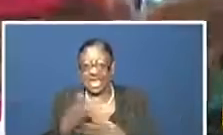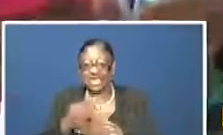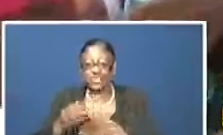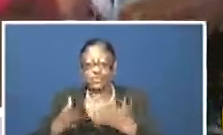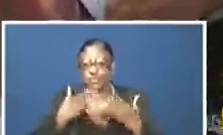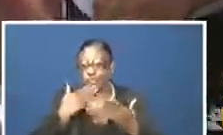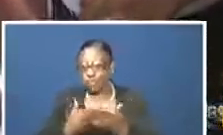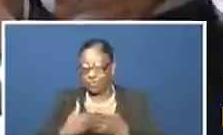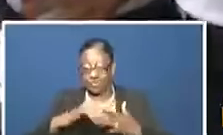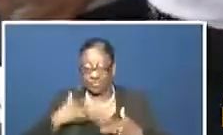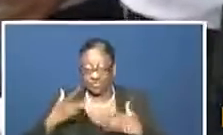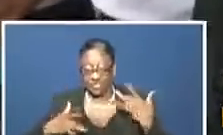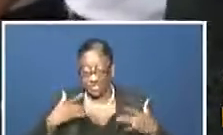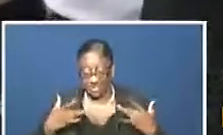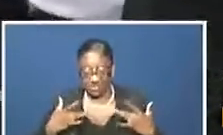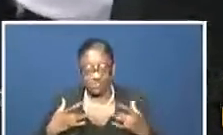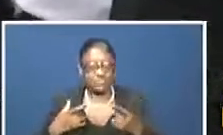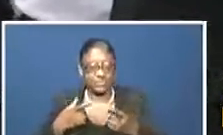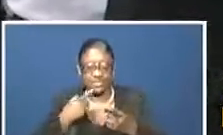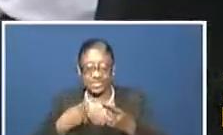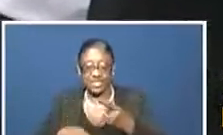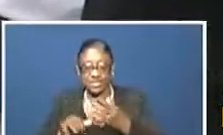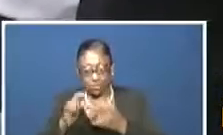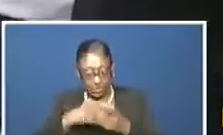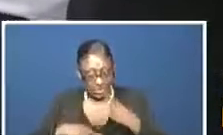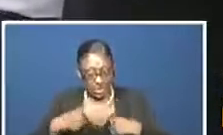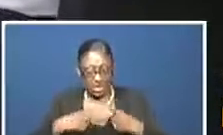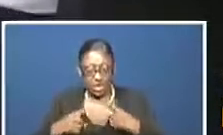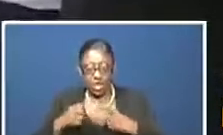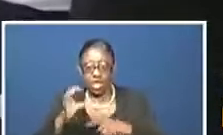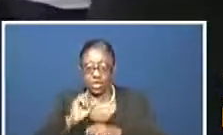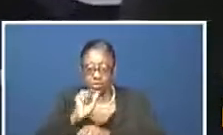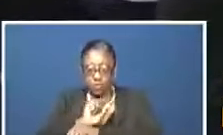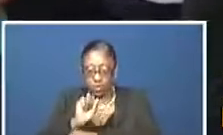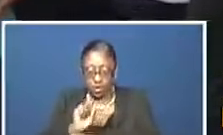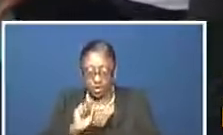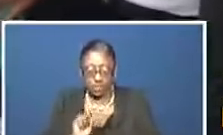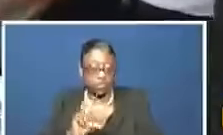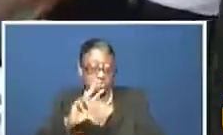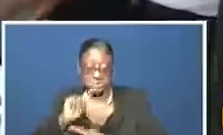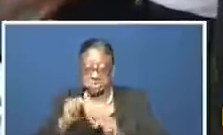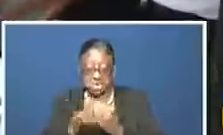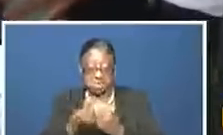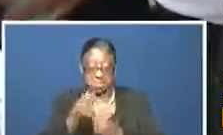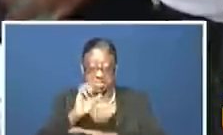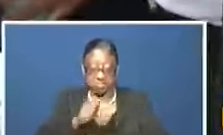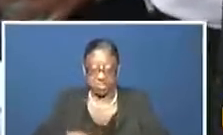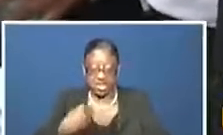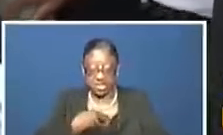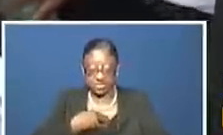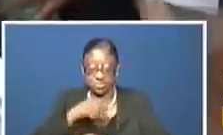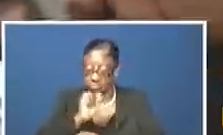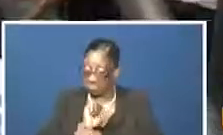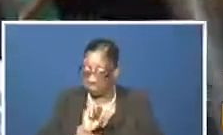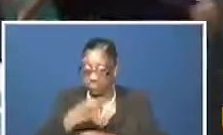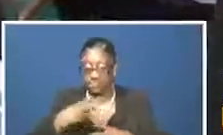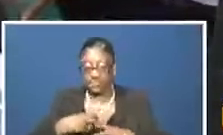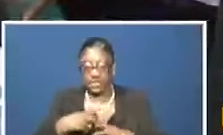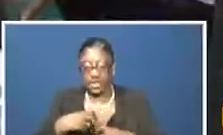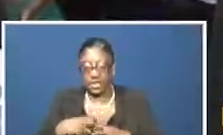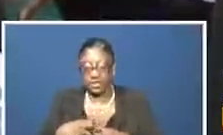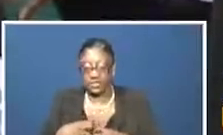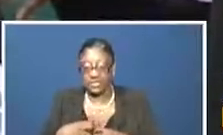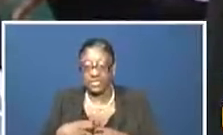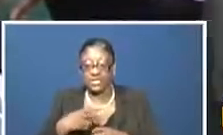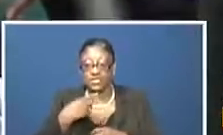feeling. Well, we came out and we execute. And I think once we execute, no team in this league could beat us. That's just my opinion. Just, what was the